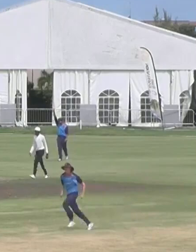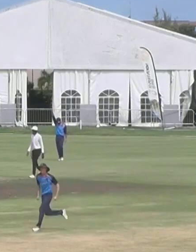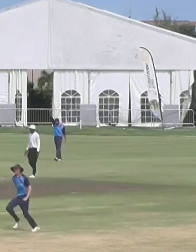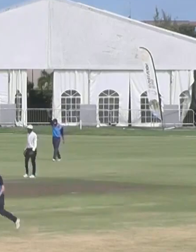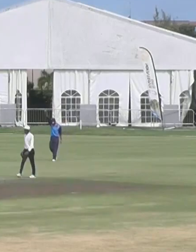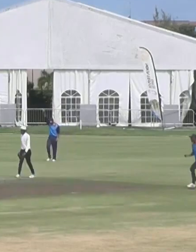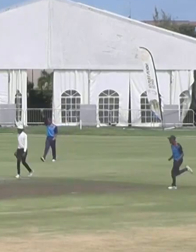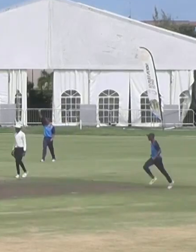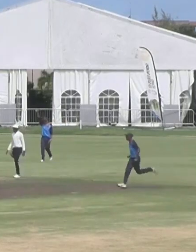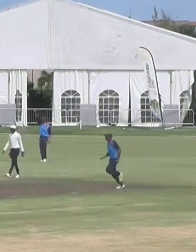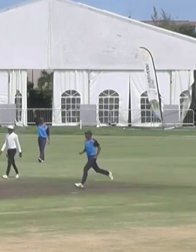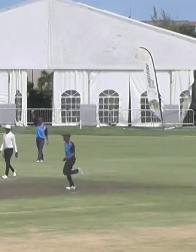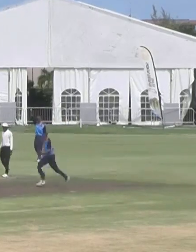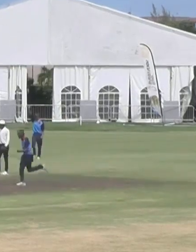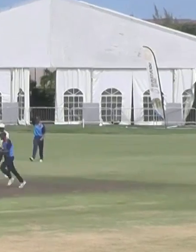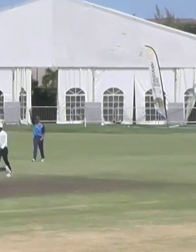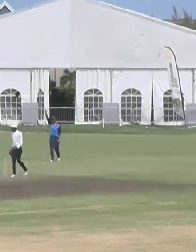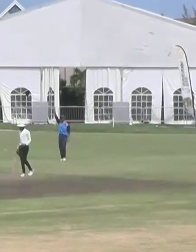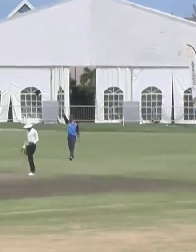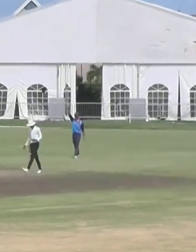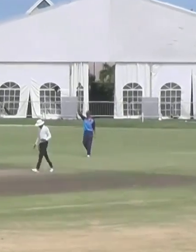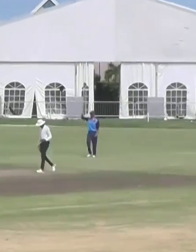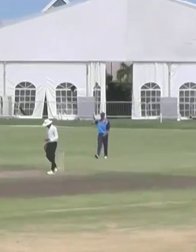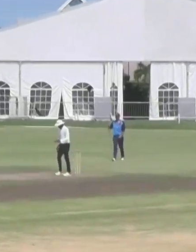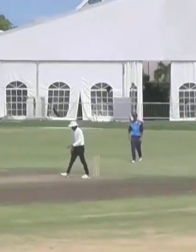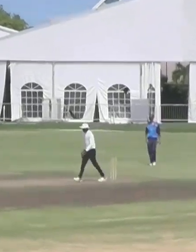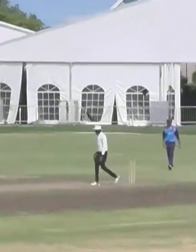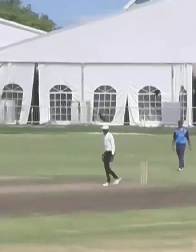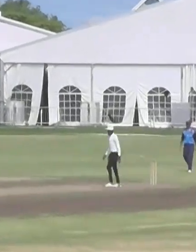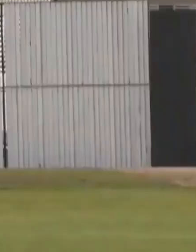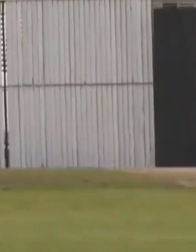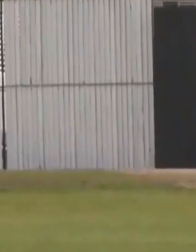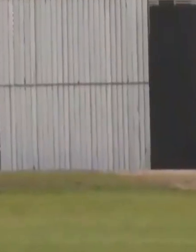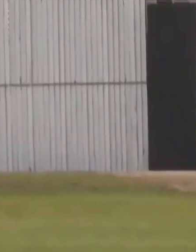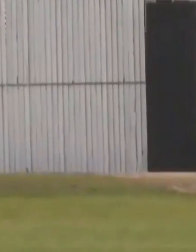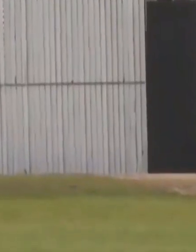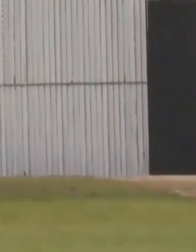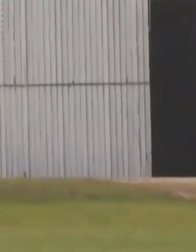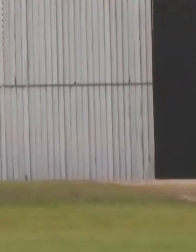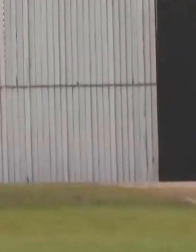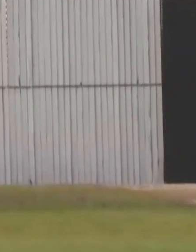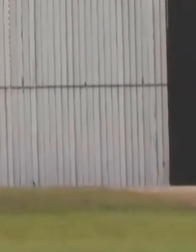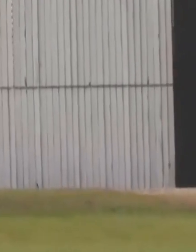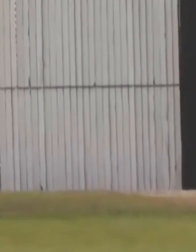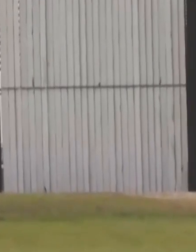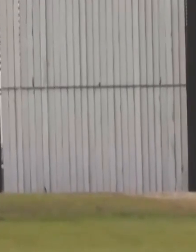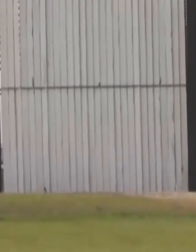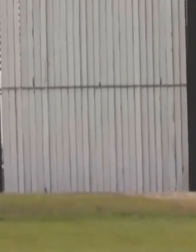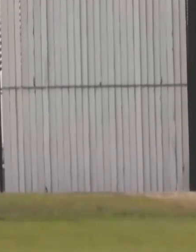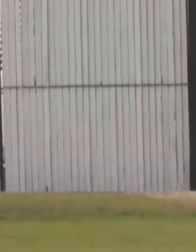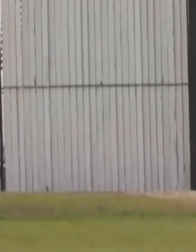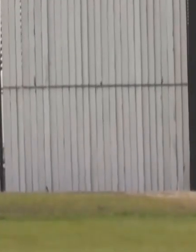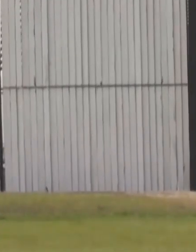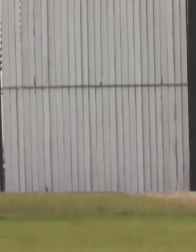play resumes, and immediately Katula is cleaned up. And he starts over number